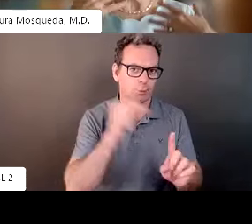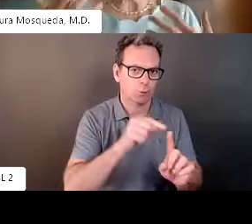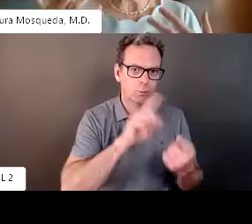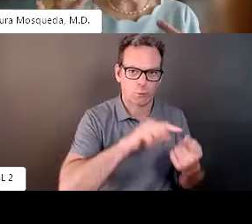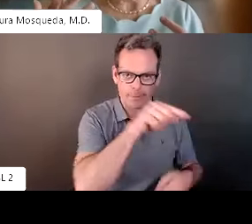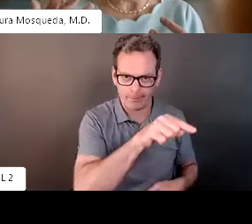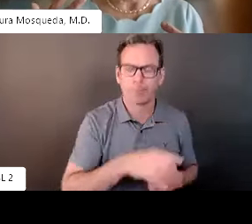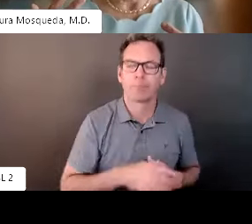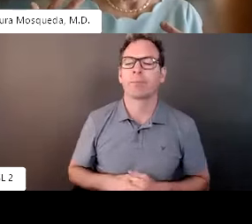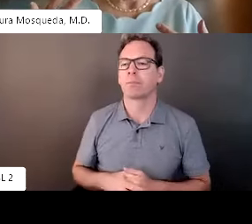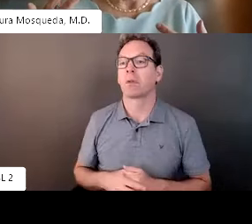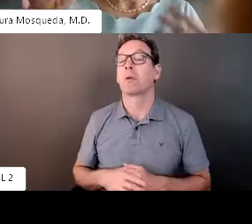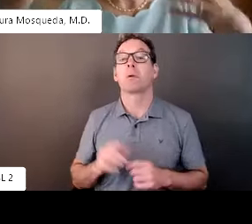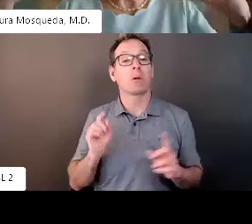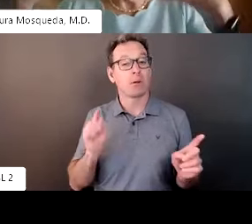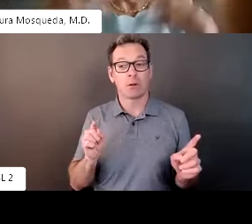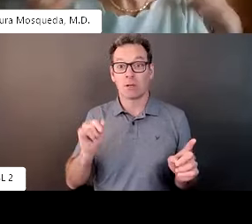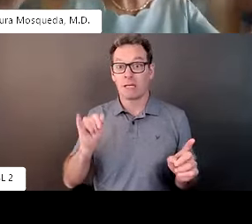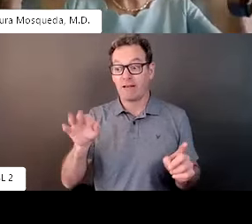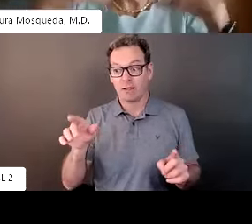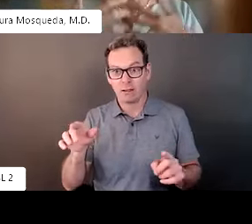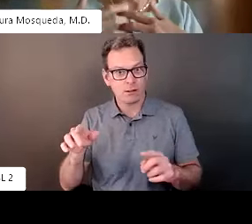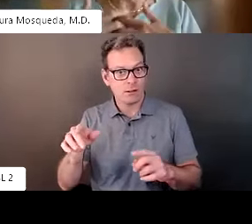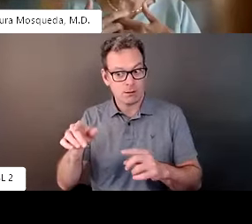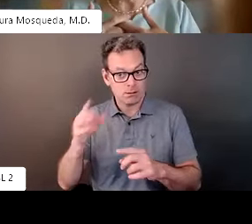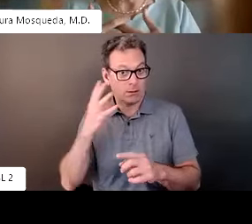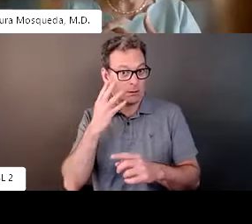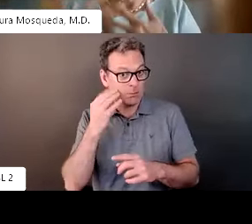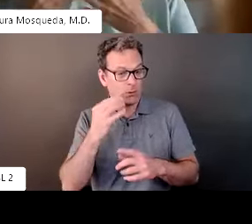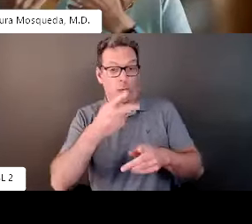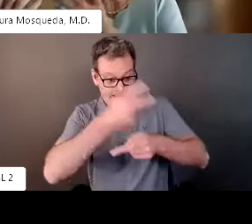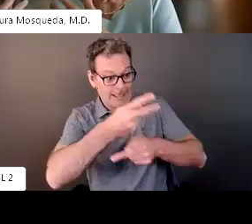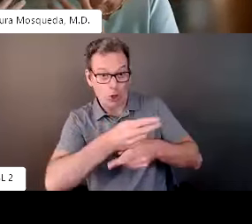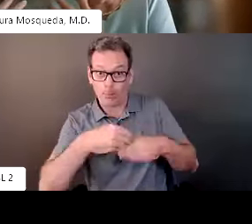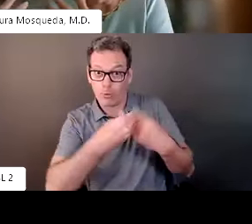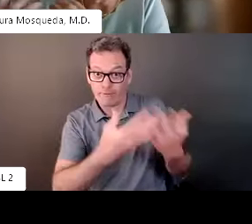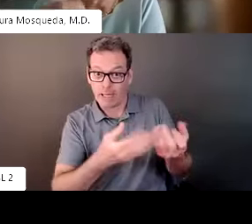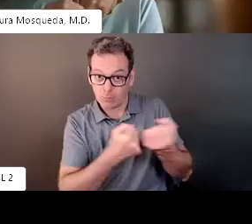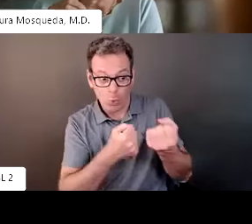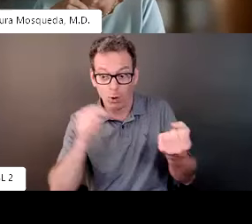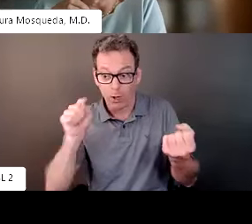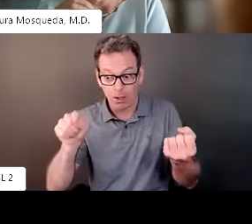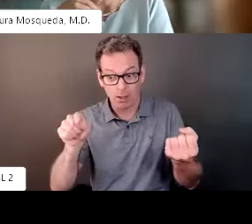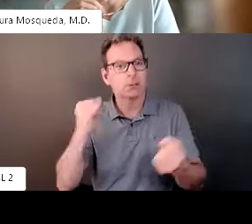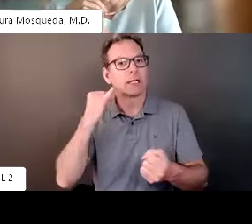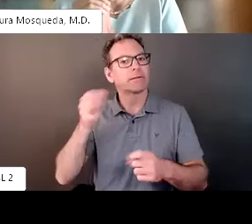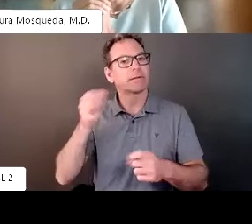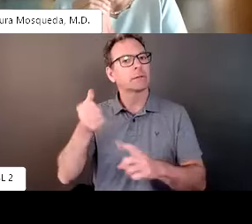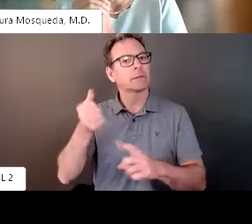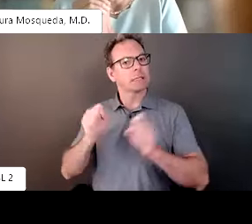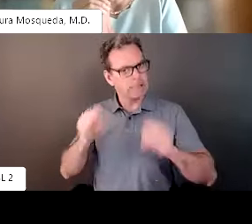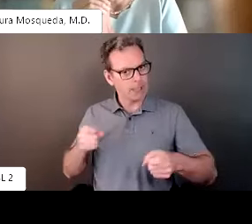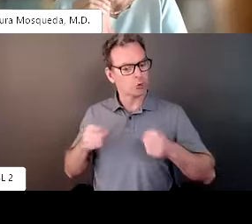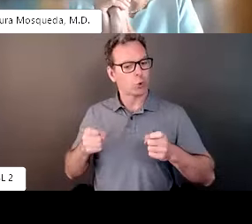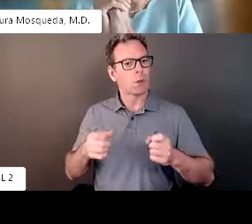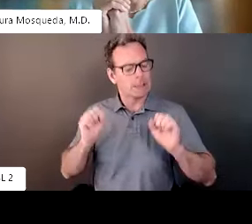feel appreciated and they've always had a close relationship, are less likely to be abusive. And